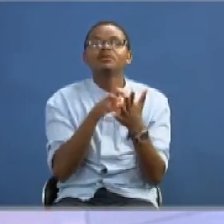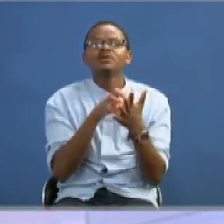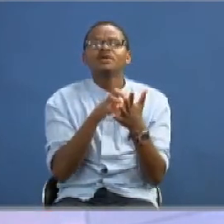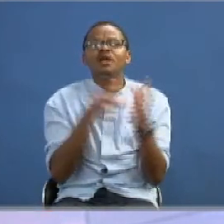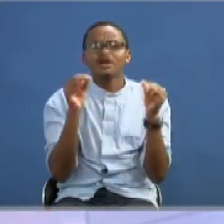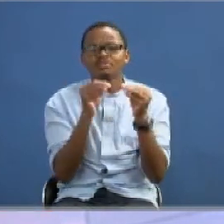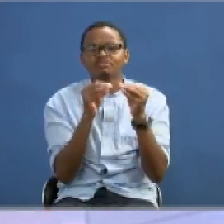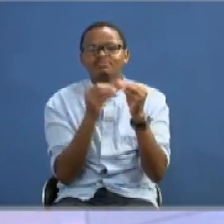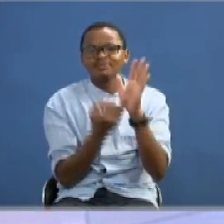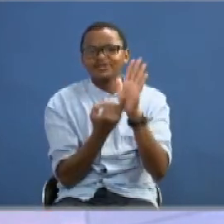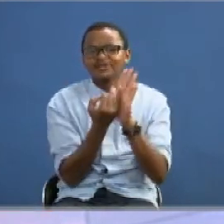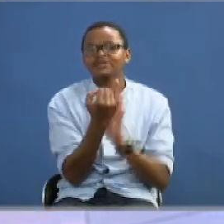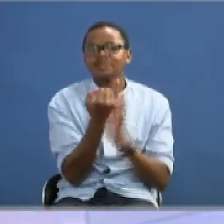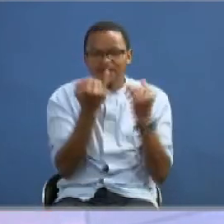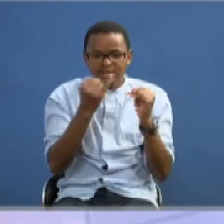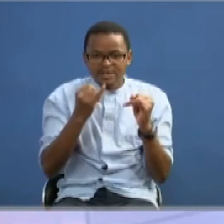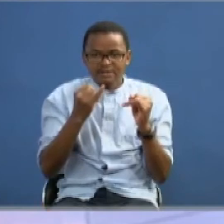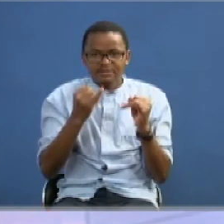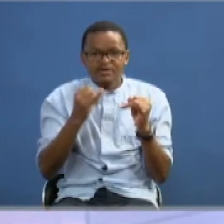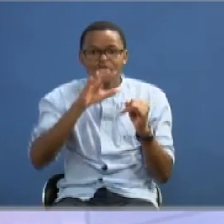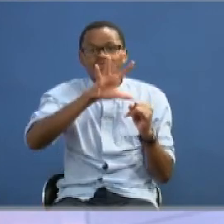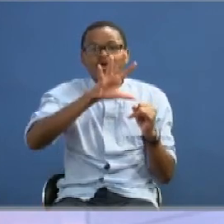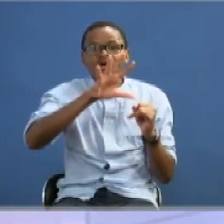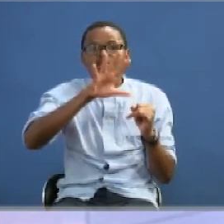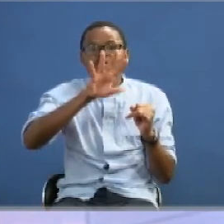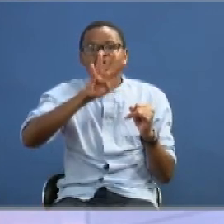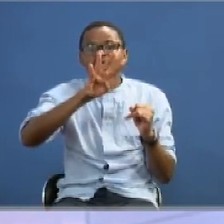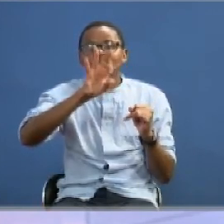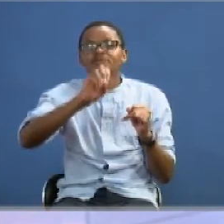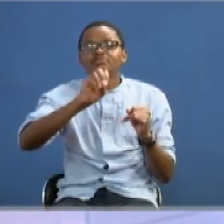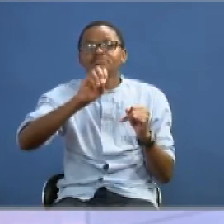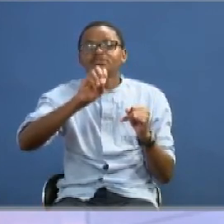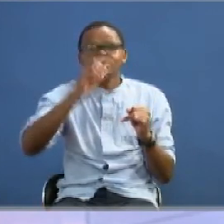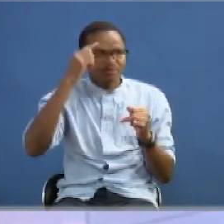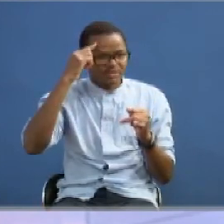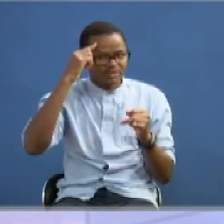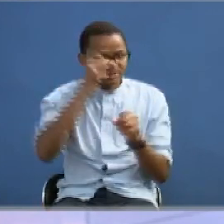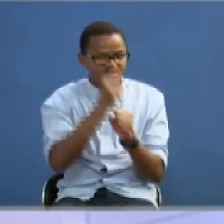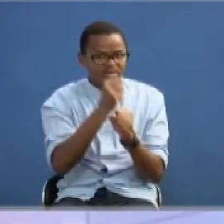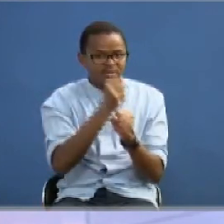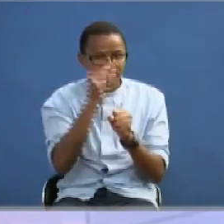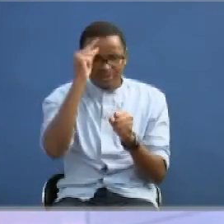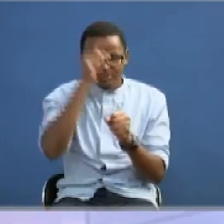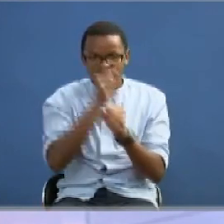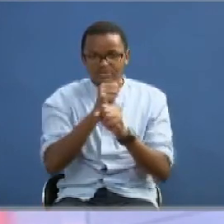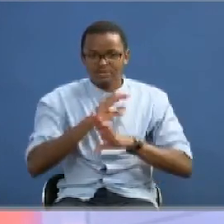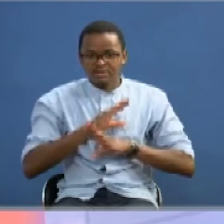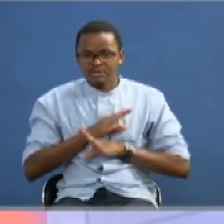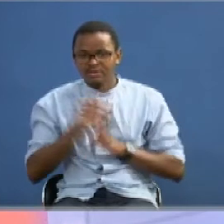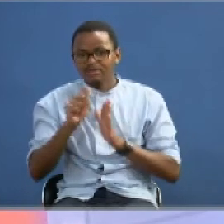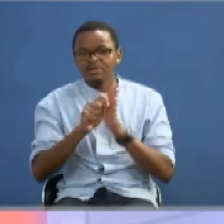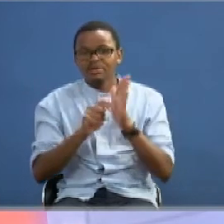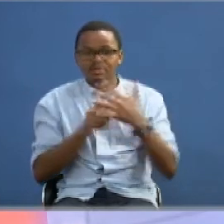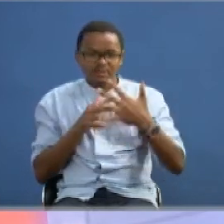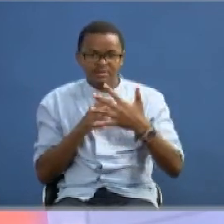and the numbers continue to escalate, now we stand at 535. Do you think the government is doing enough in terms